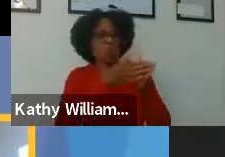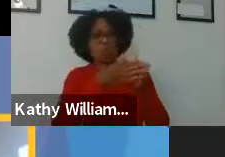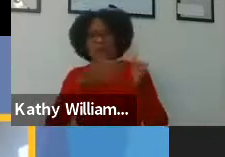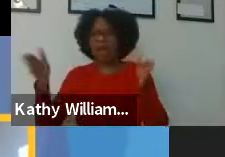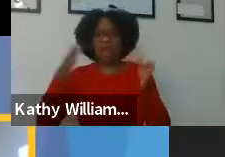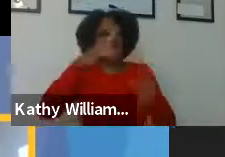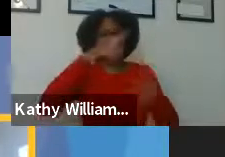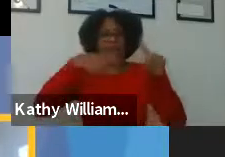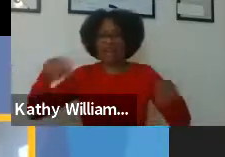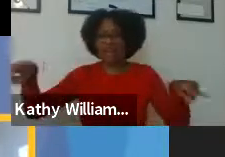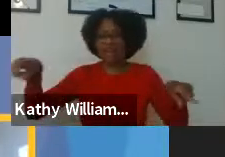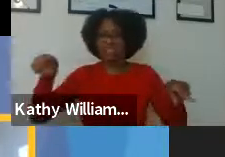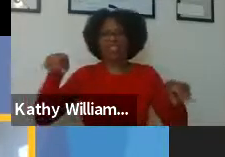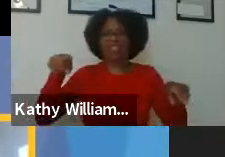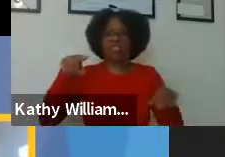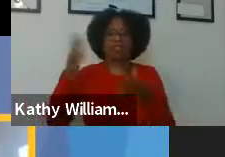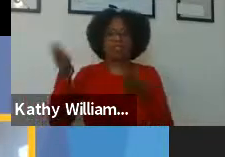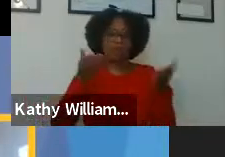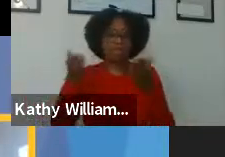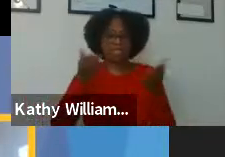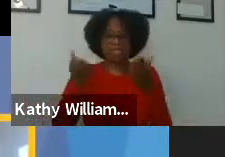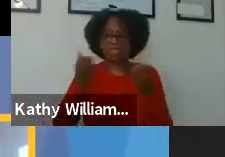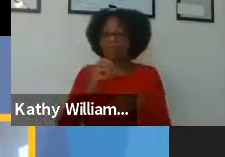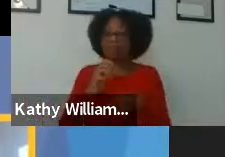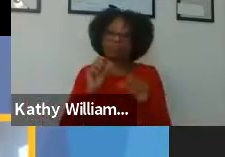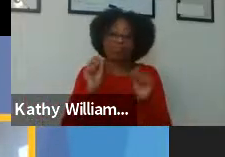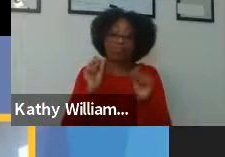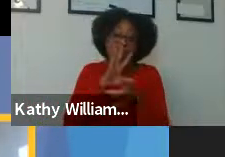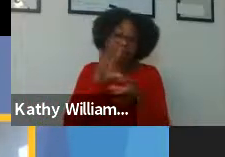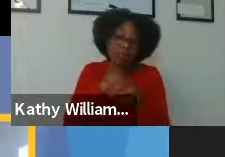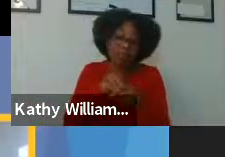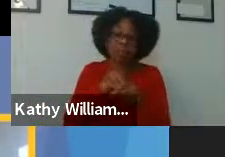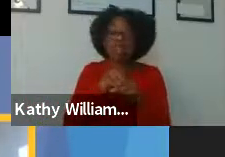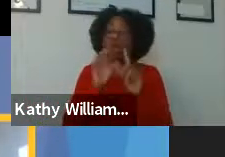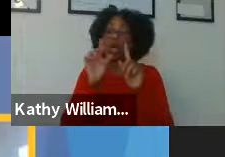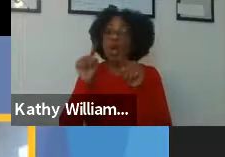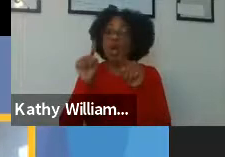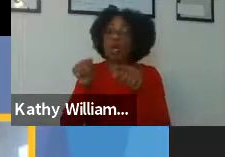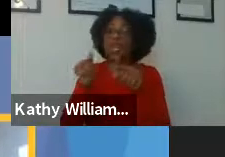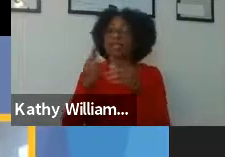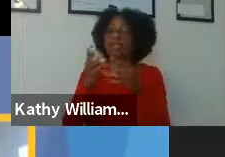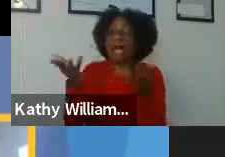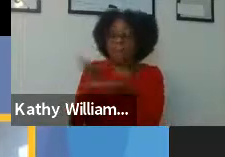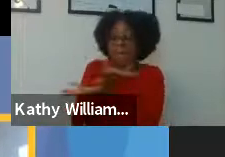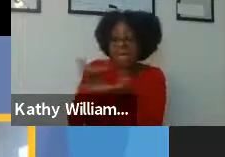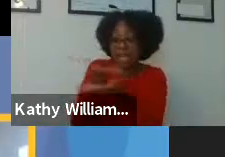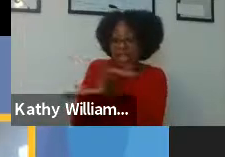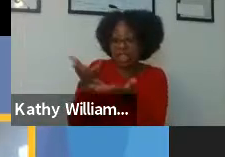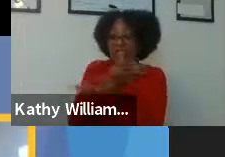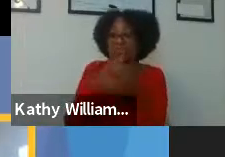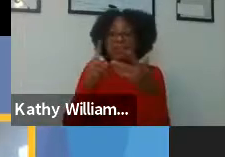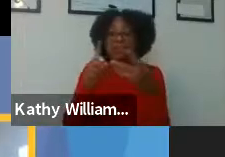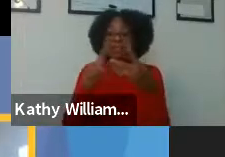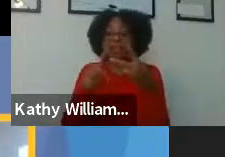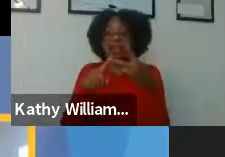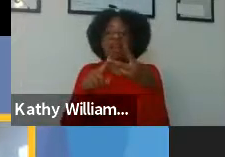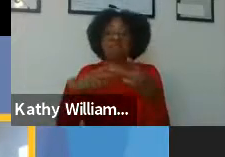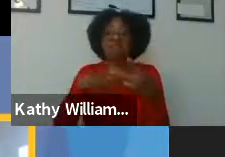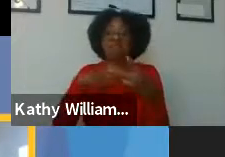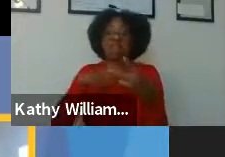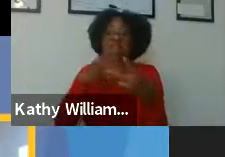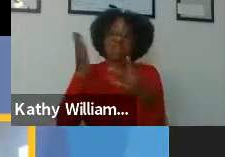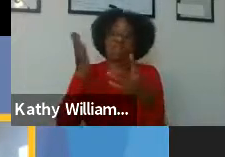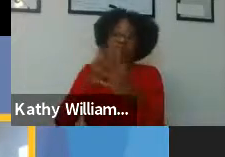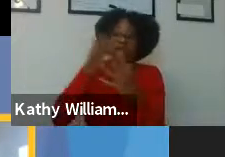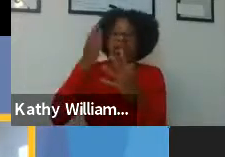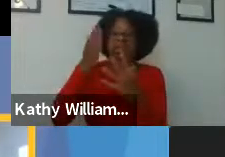advocacy and can include attending mediation, filing a complaint with the State Department of Education, or